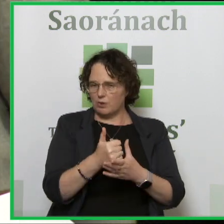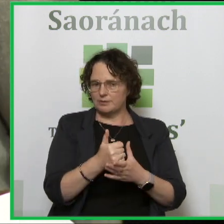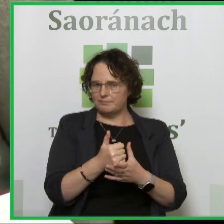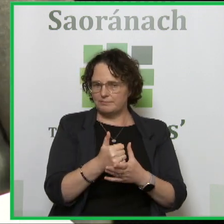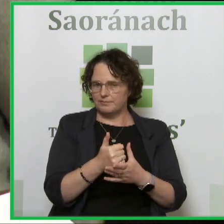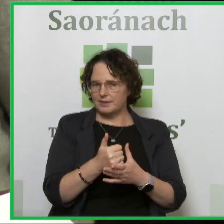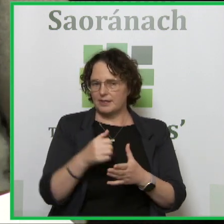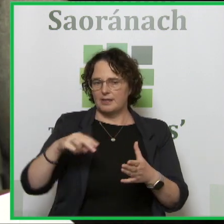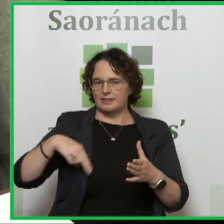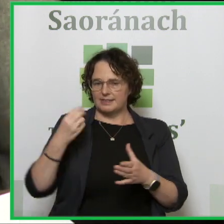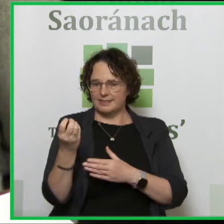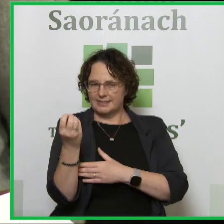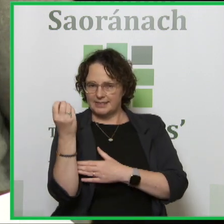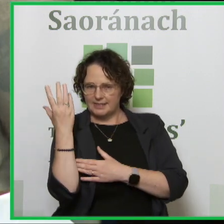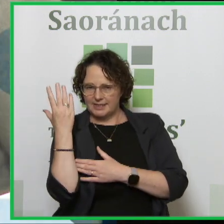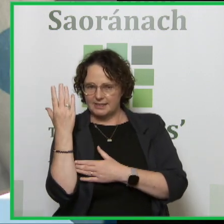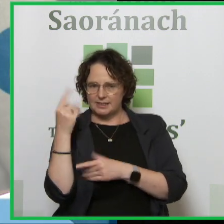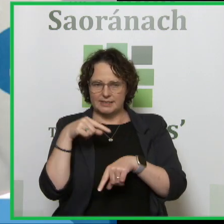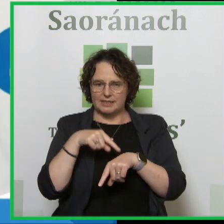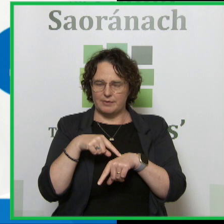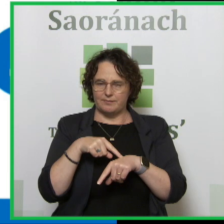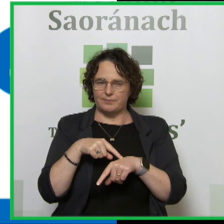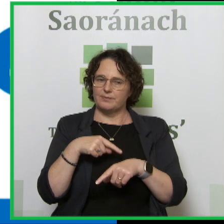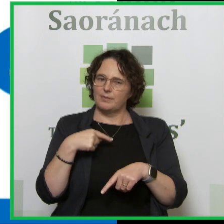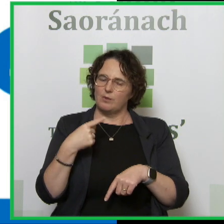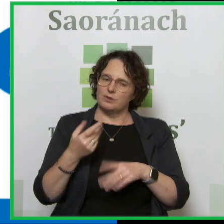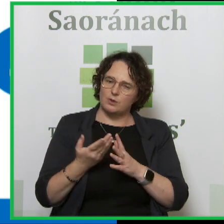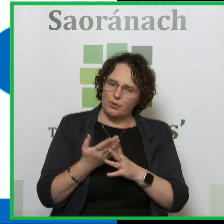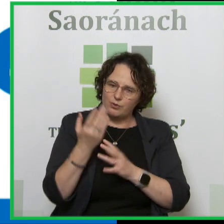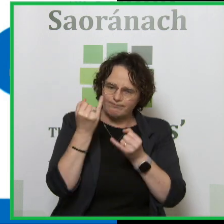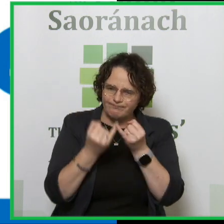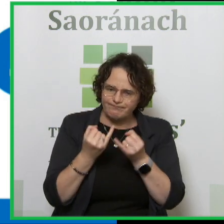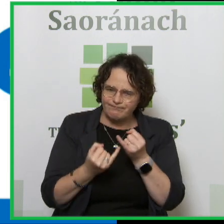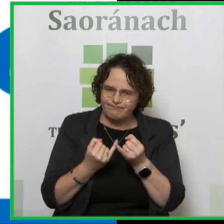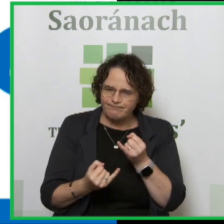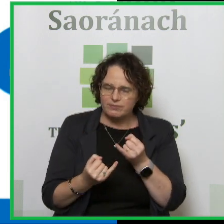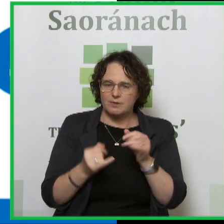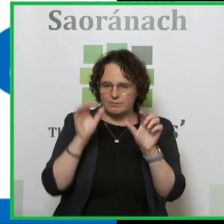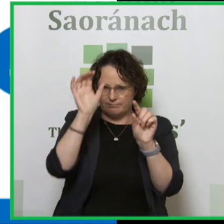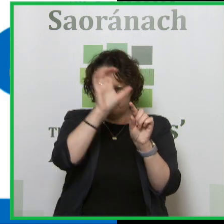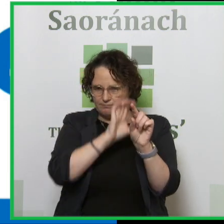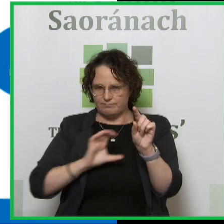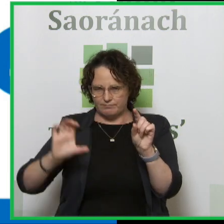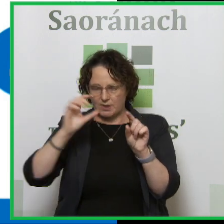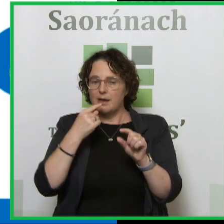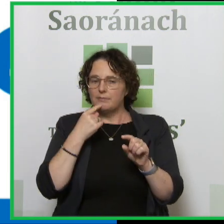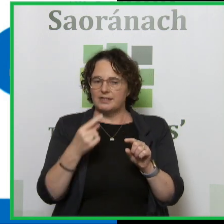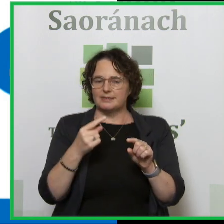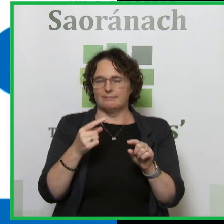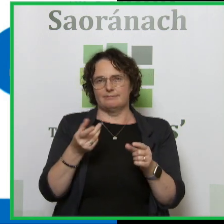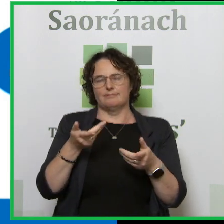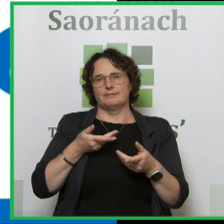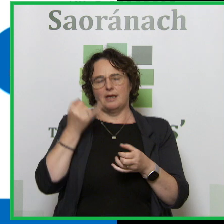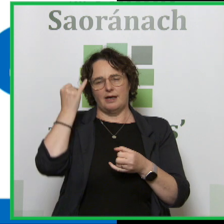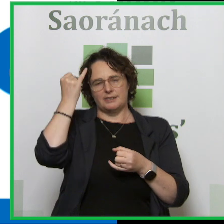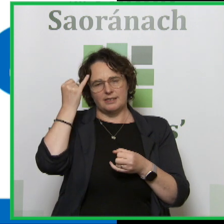This slide, and due to time allowances, I won't go through all of the different areas of it, but this slide gives you an idea of the